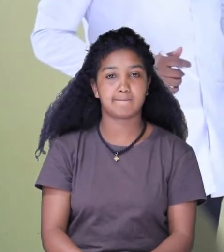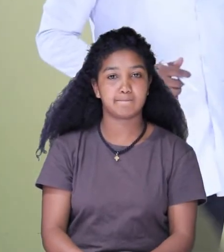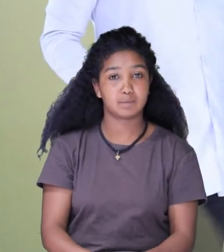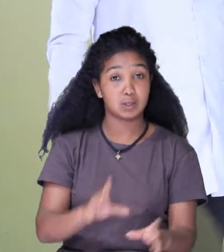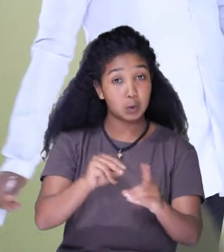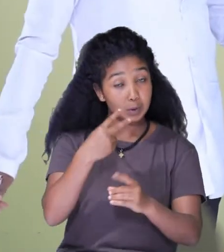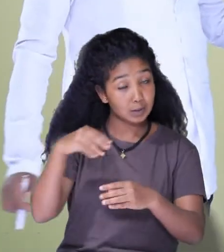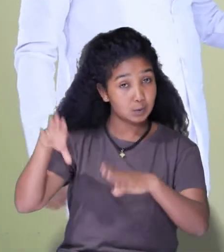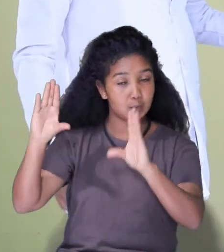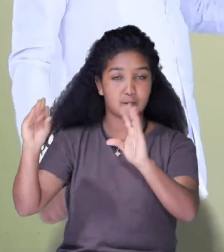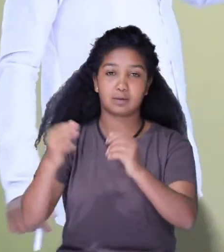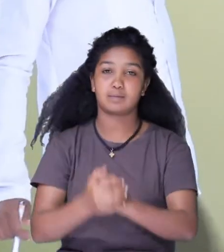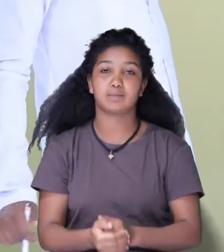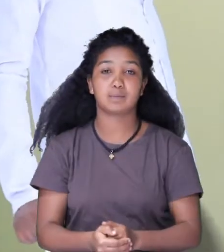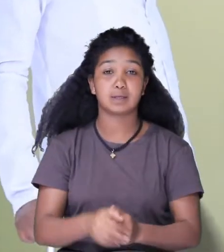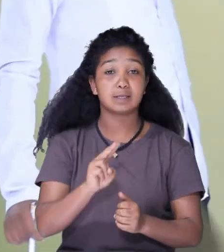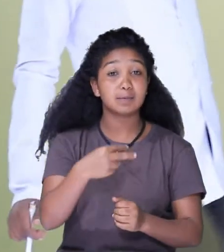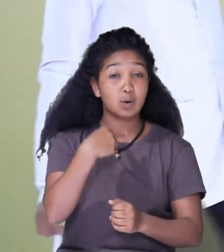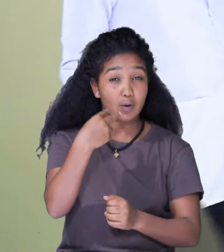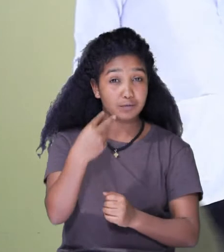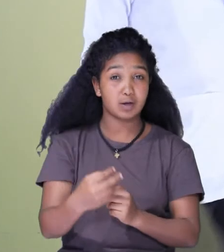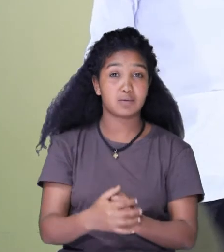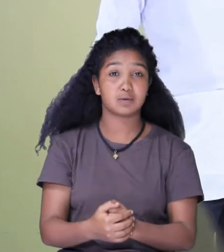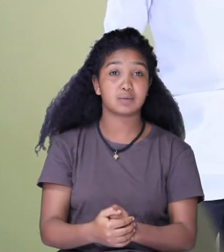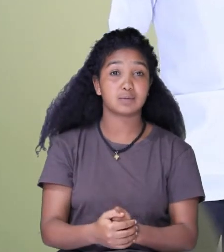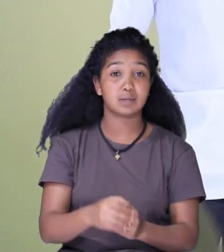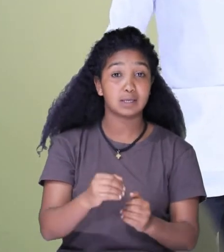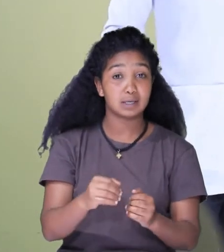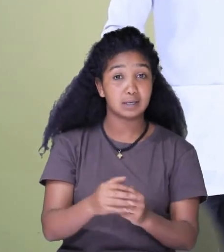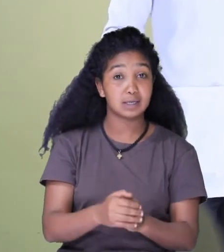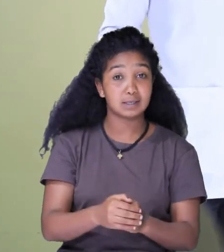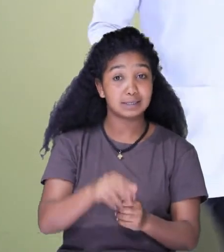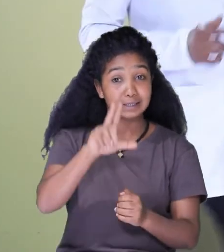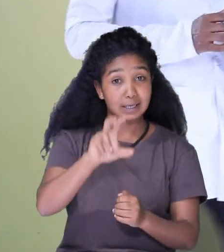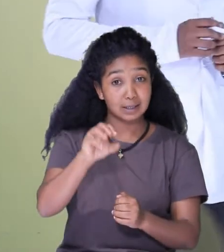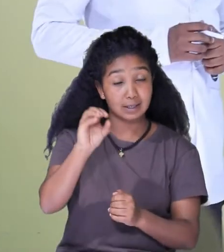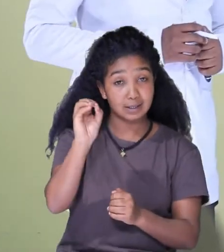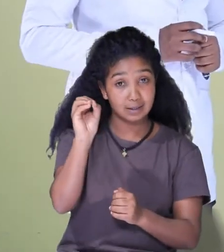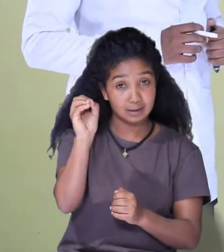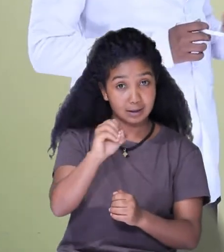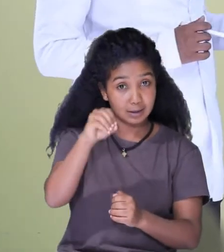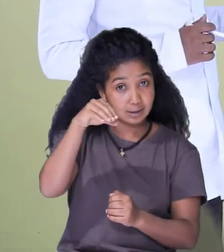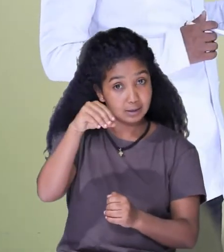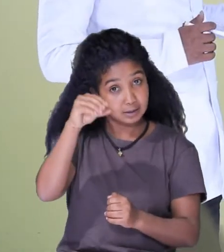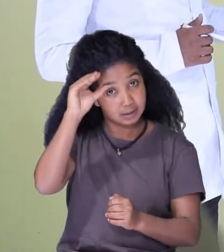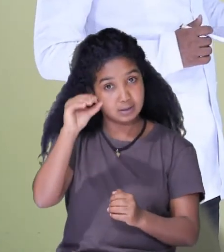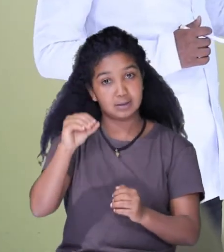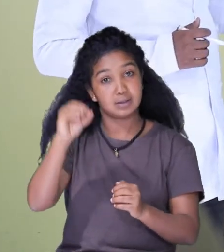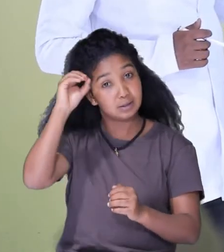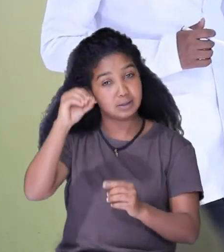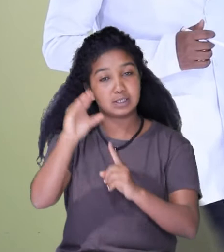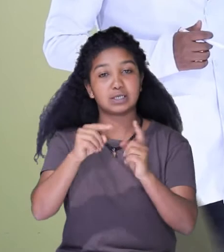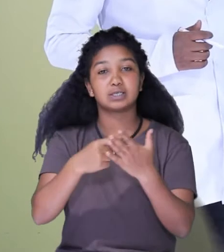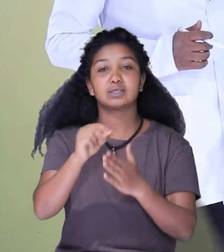Do you see, students? The speed of sound in 30 degrees Celsius